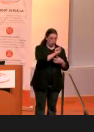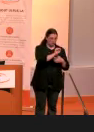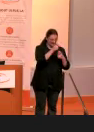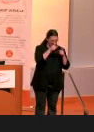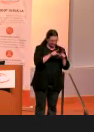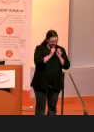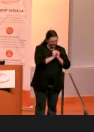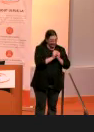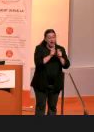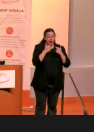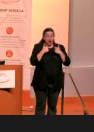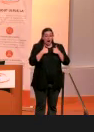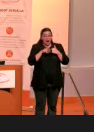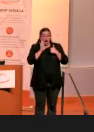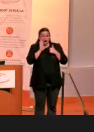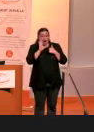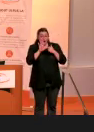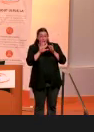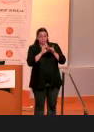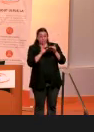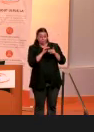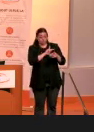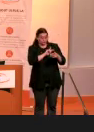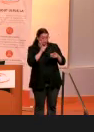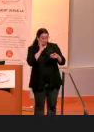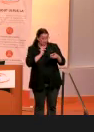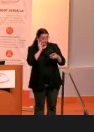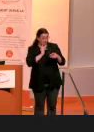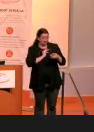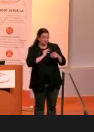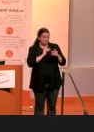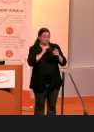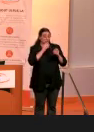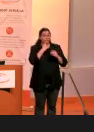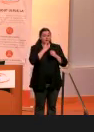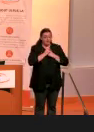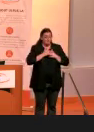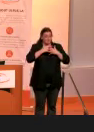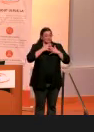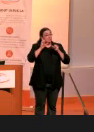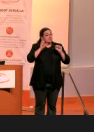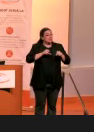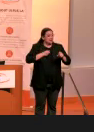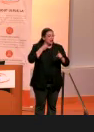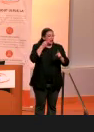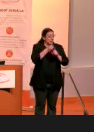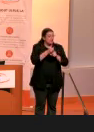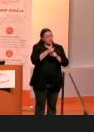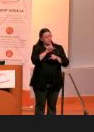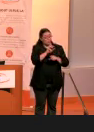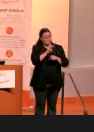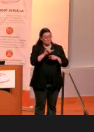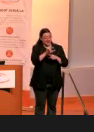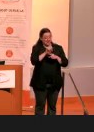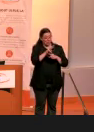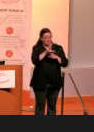from personal experience that, again, we think about inflammation as being a trigger for some of that smoldering myeloma, and we